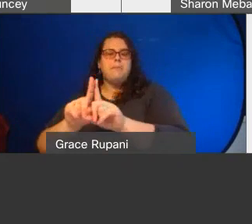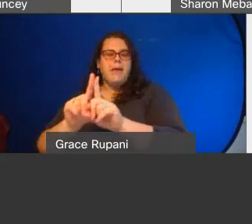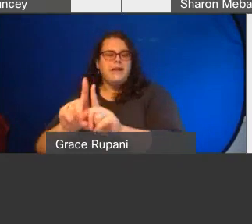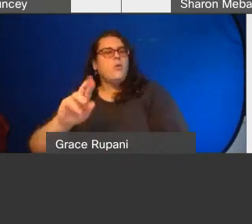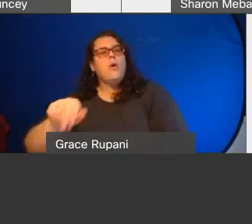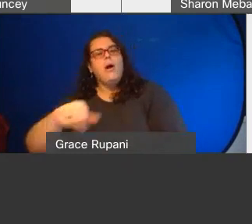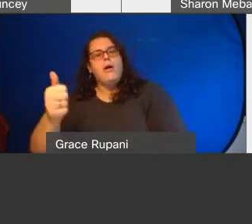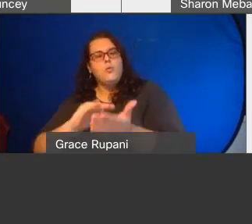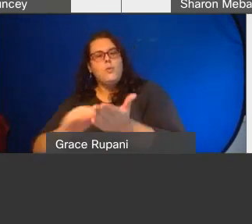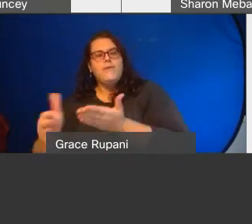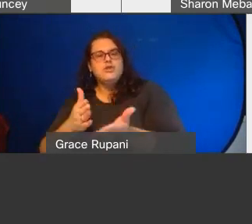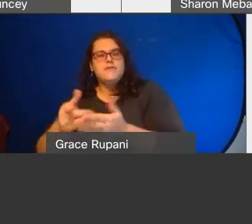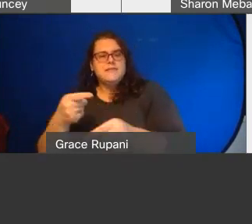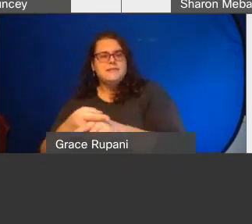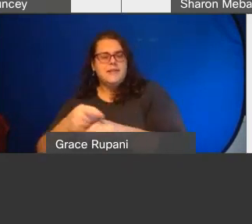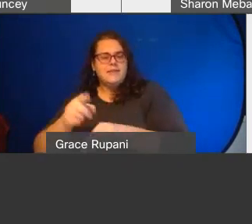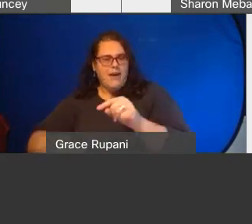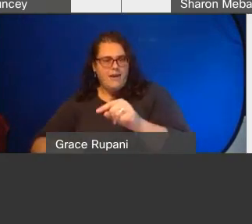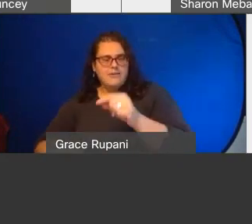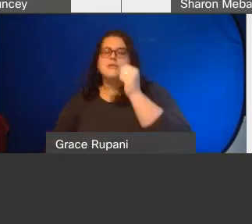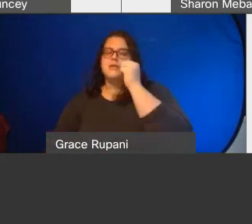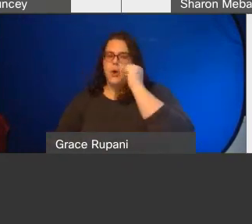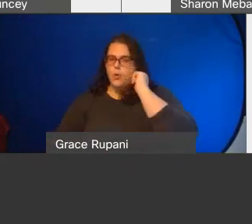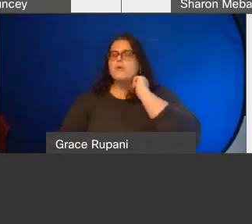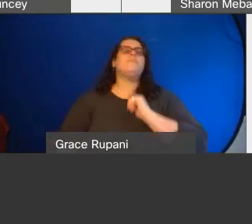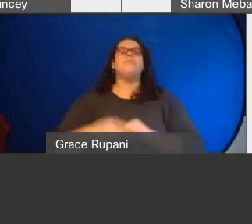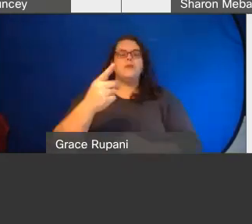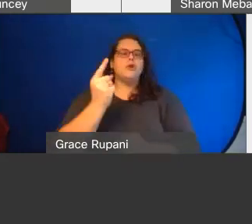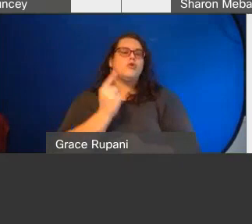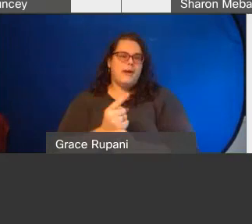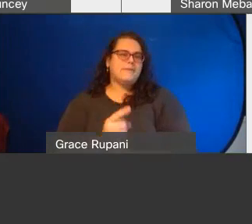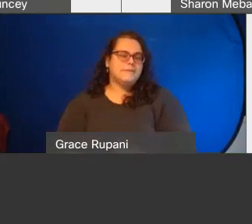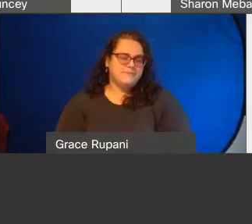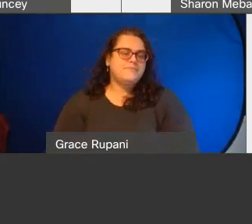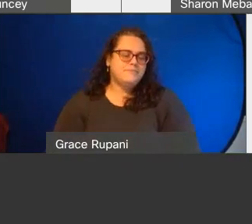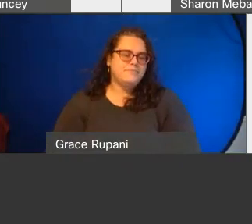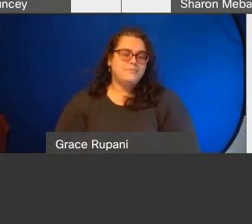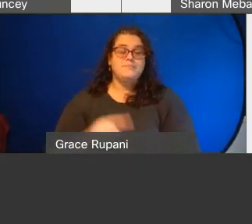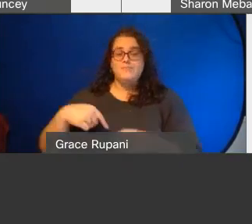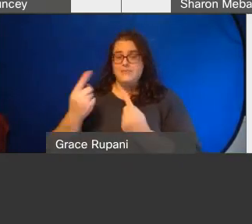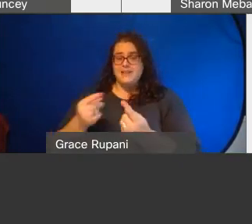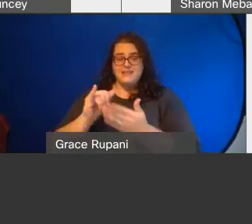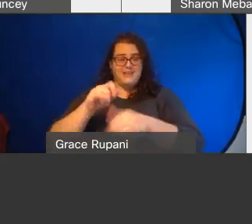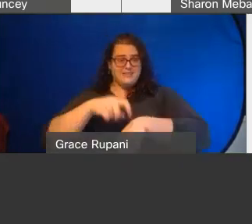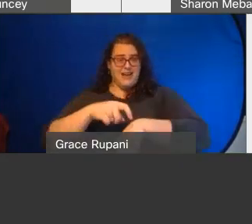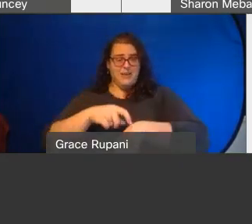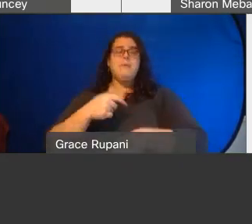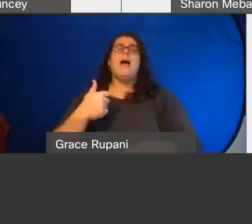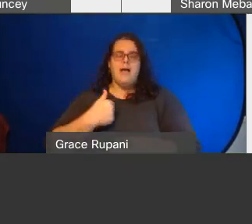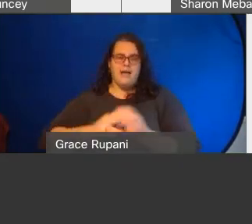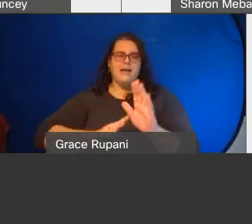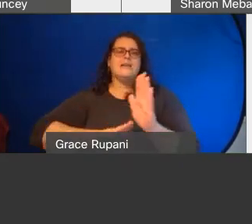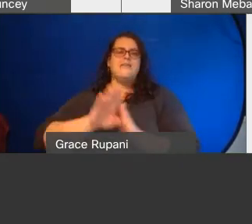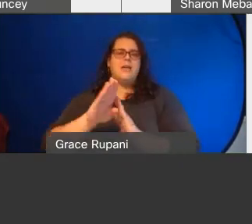services. So you're absolutely correct, and I have since developed a communication to send to the